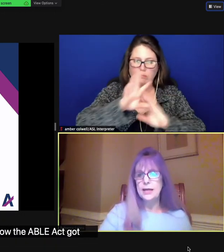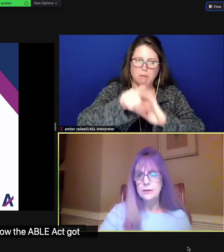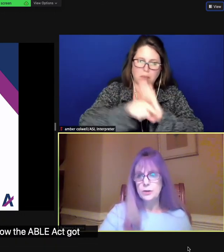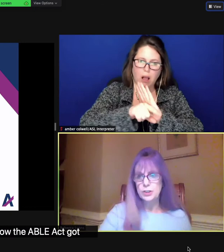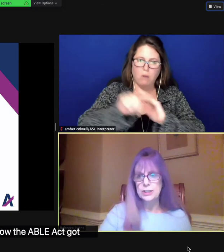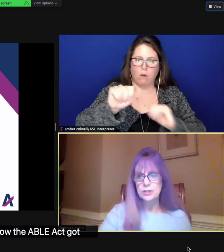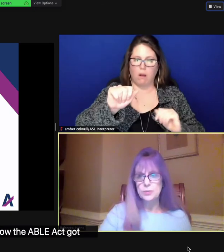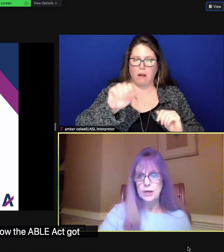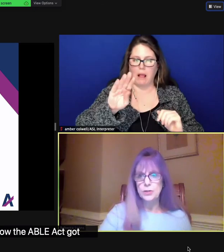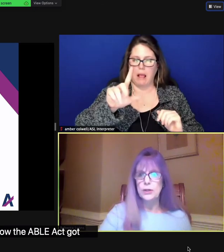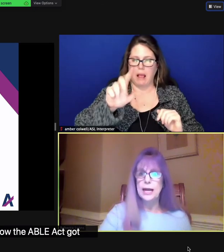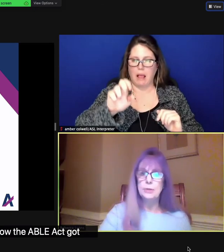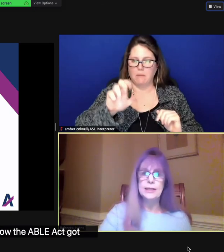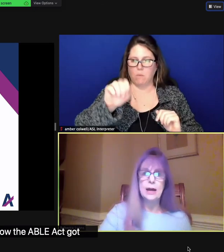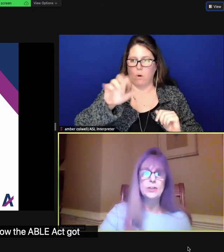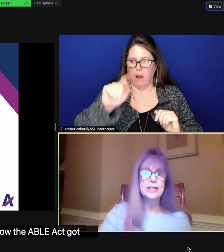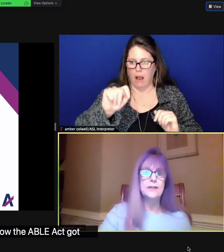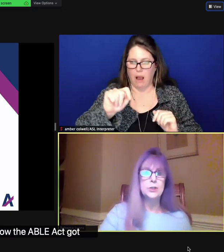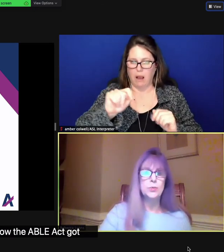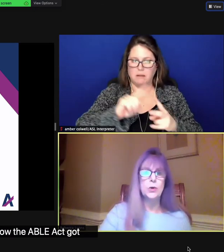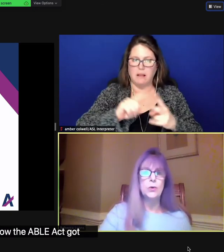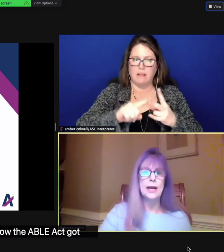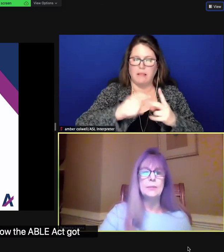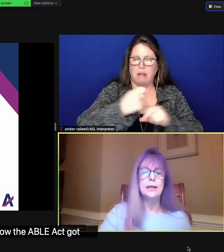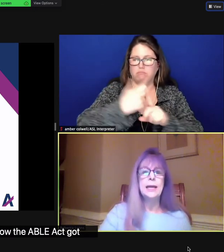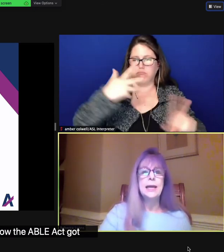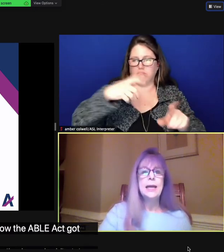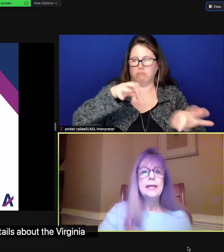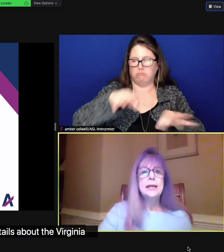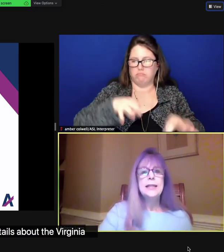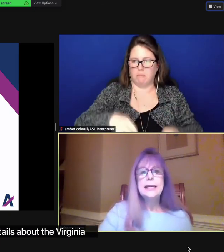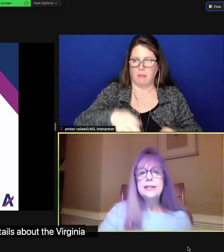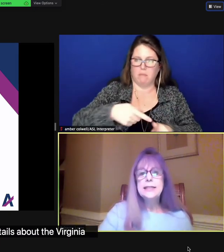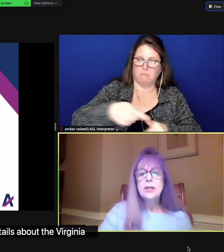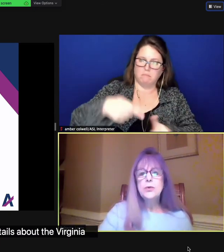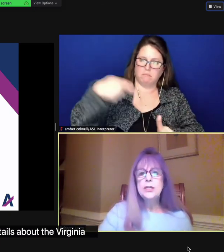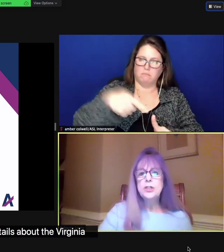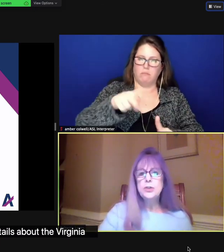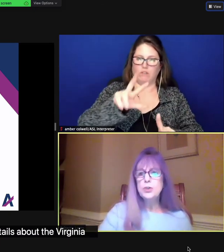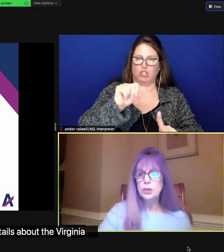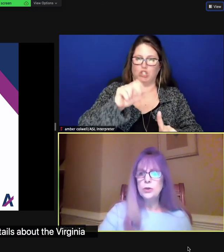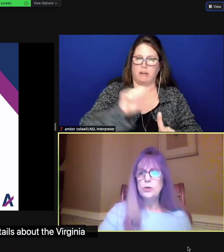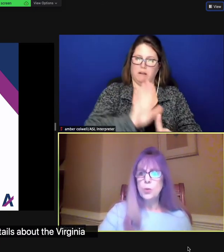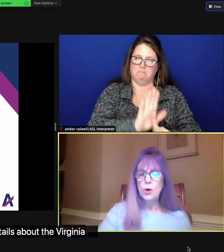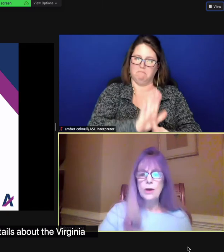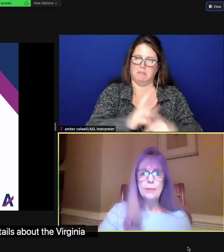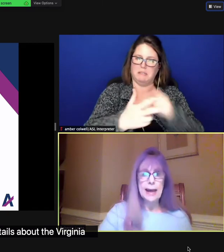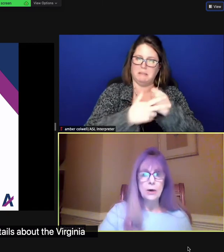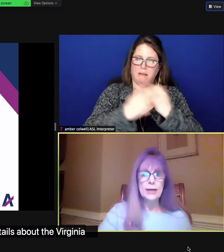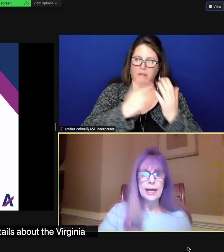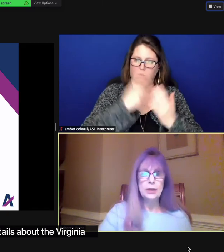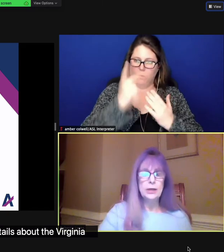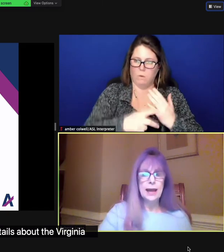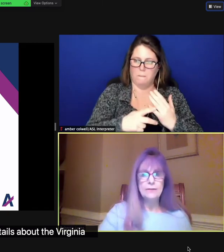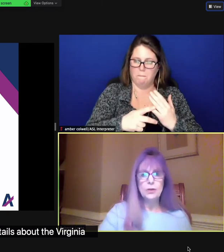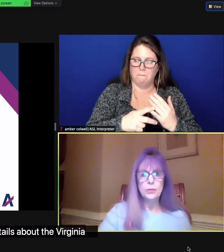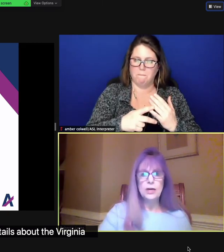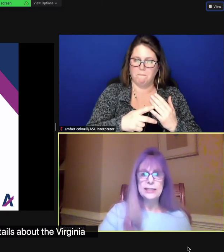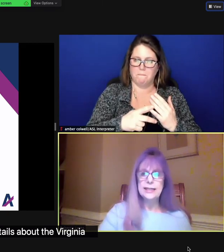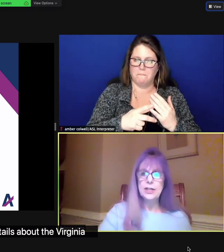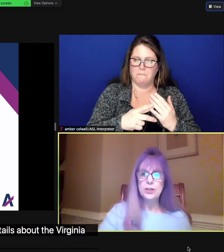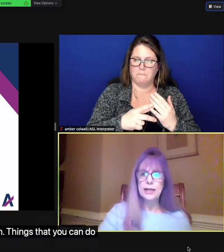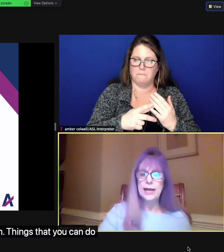details about the Virginia-sponsored ABLEnow Savings Program. Things that you can do to learn more about ABLE after